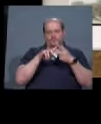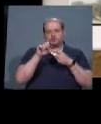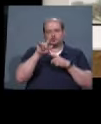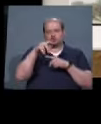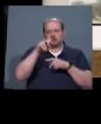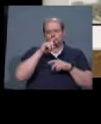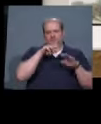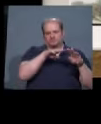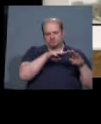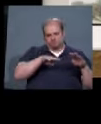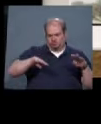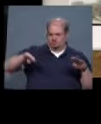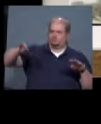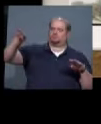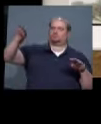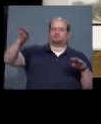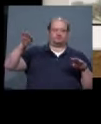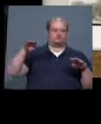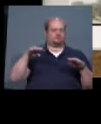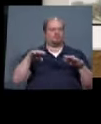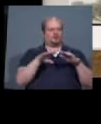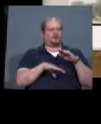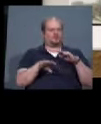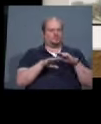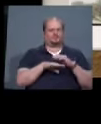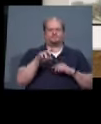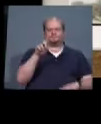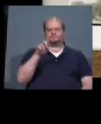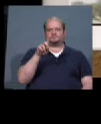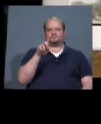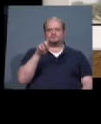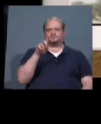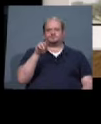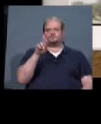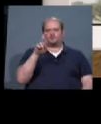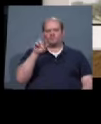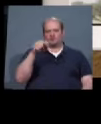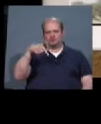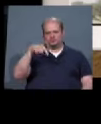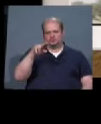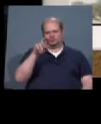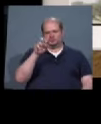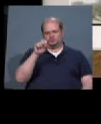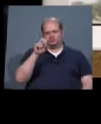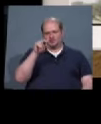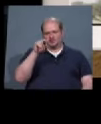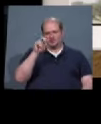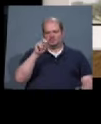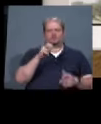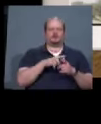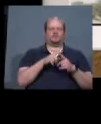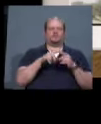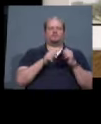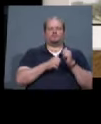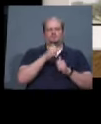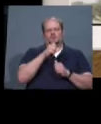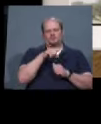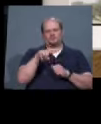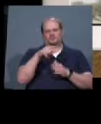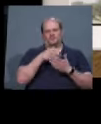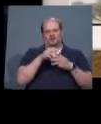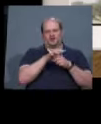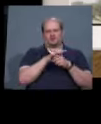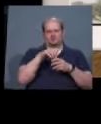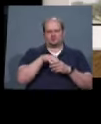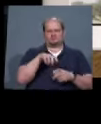slope is pretty dramatic below the Duquesne neighborhood, so that the most of the neighbors